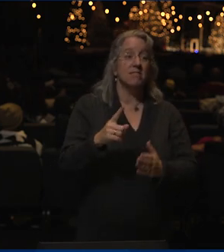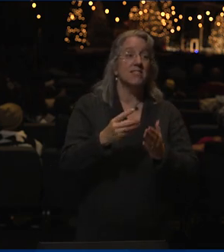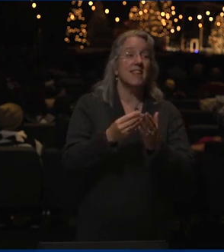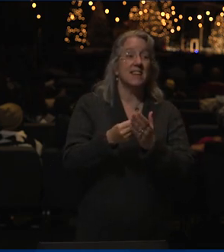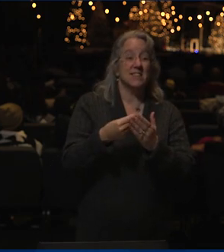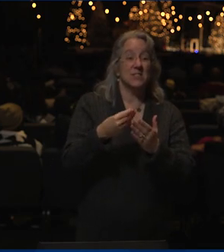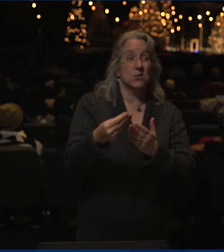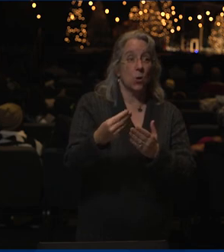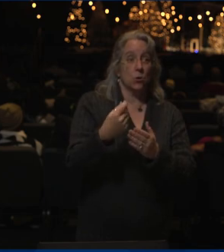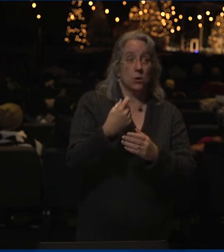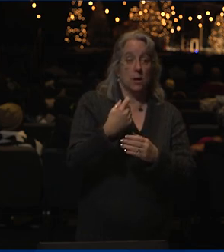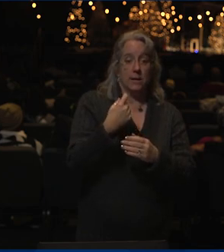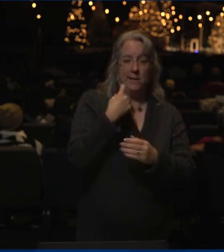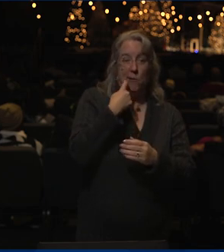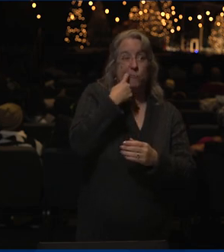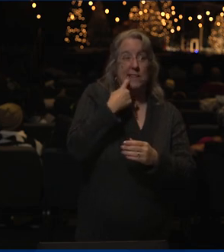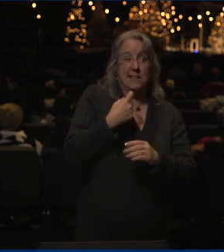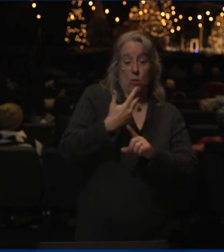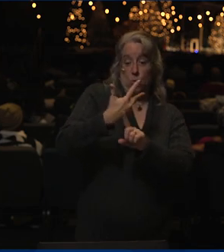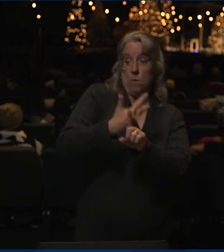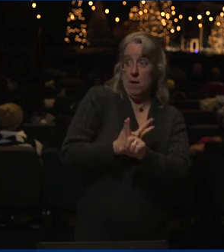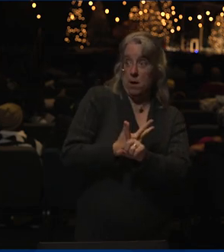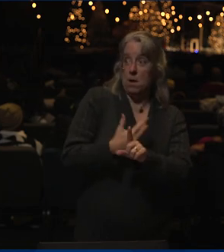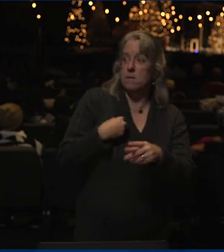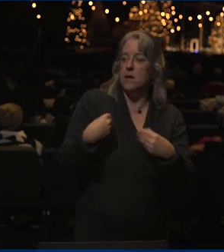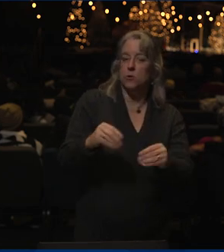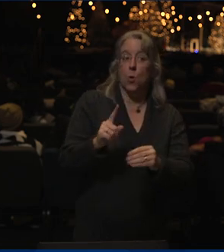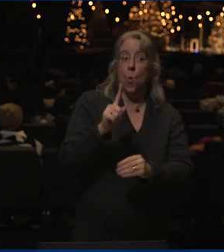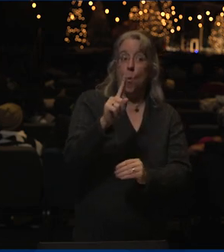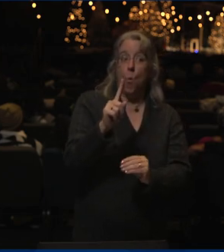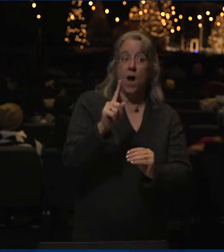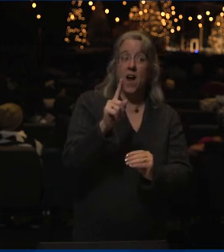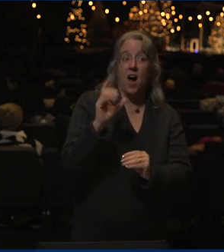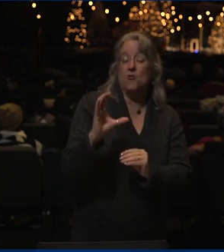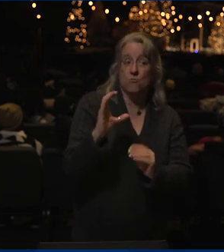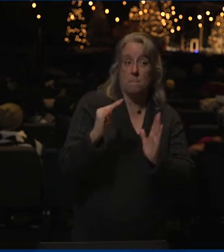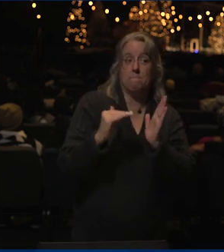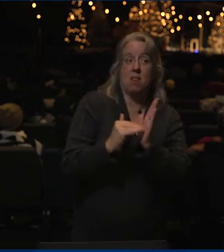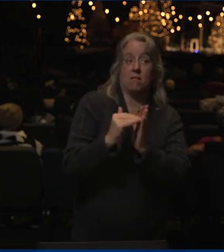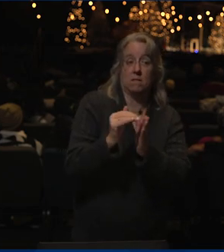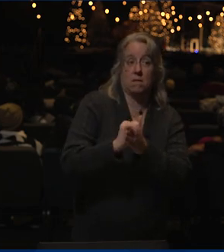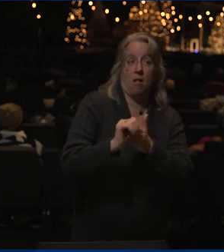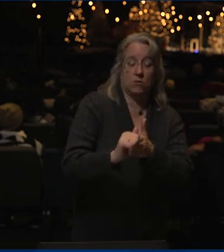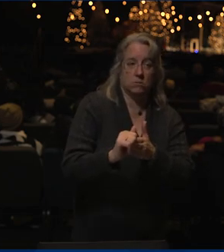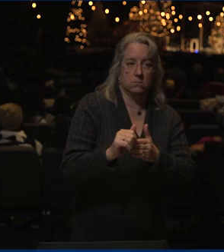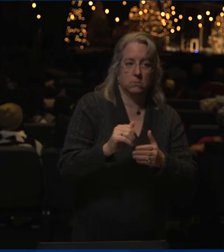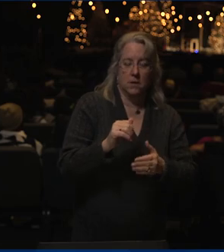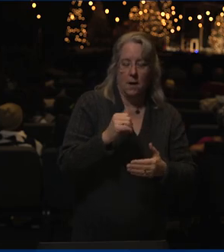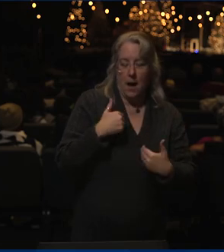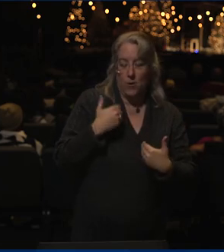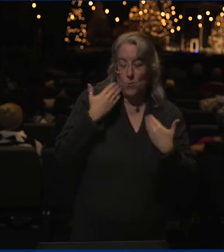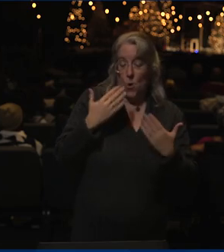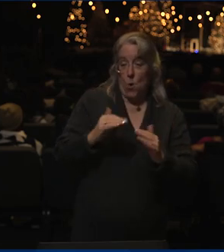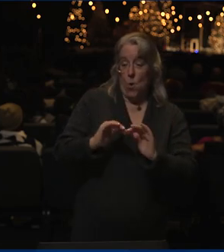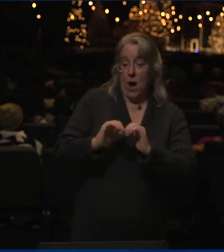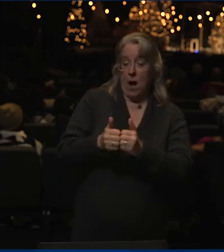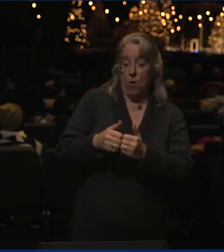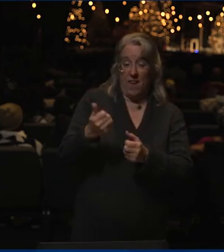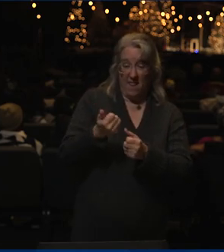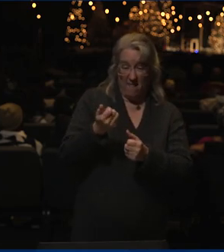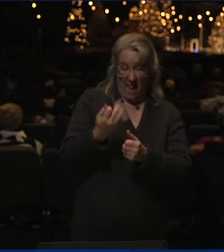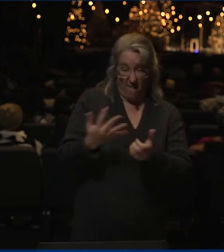gold bars in the last quarter. I'm not sure how well these things are going to work as currency, if everything goes upside down,